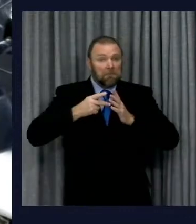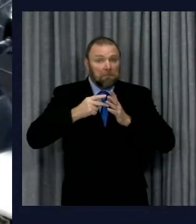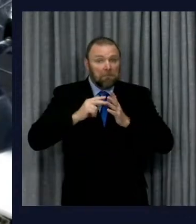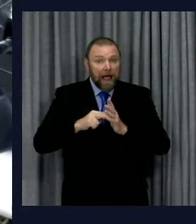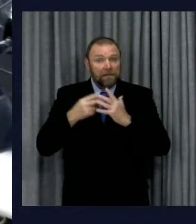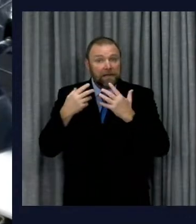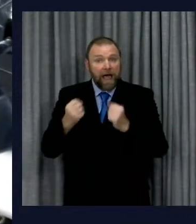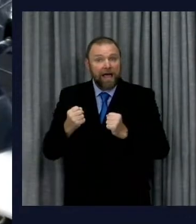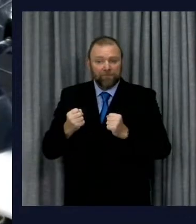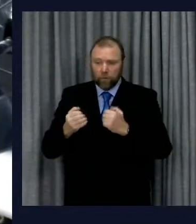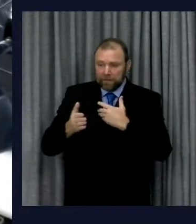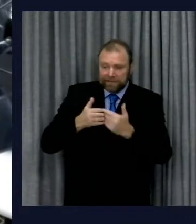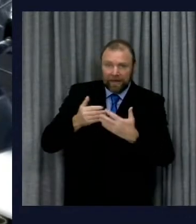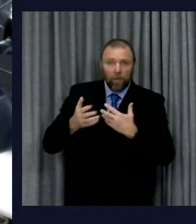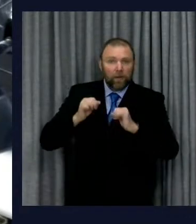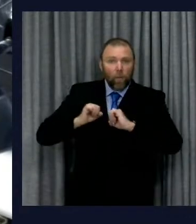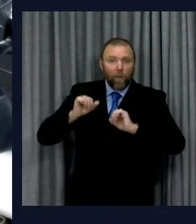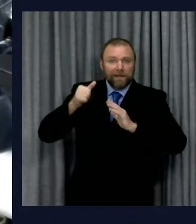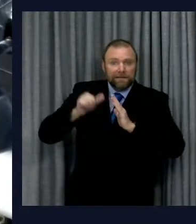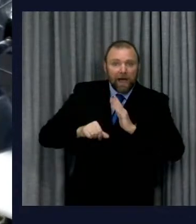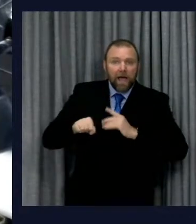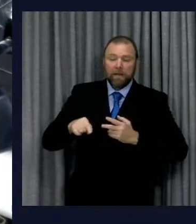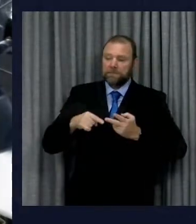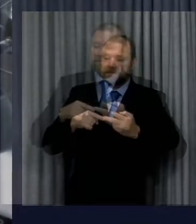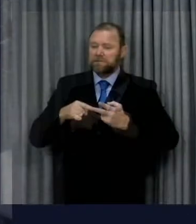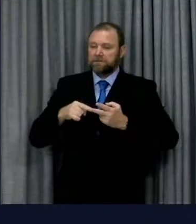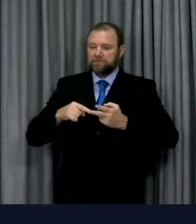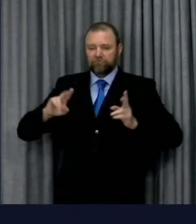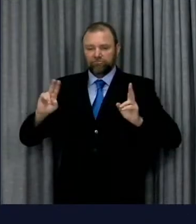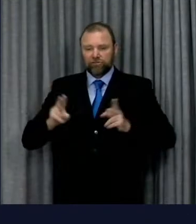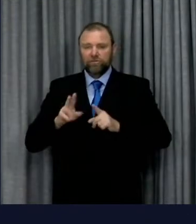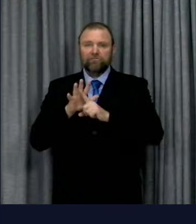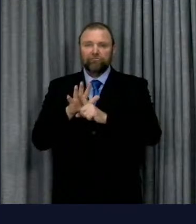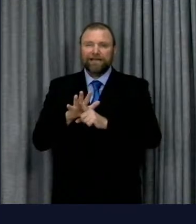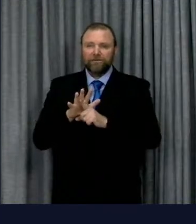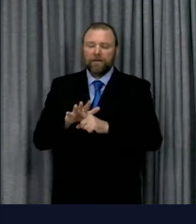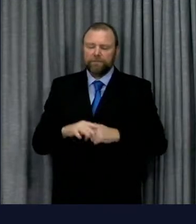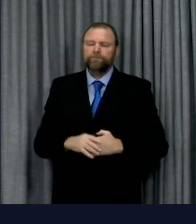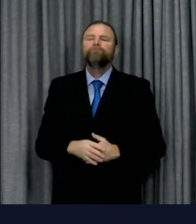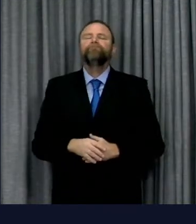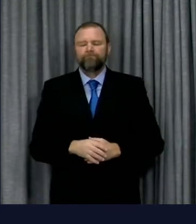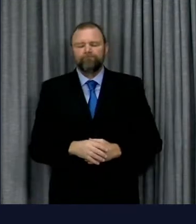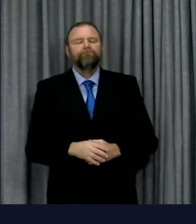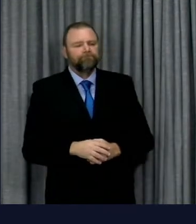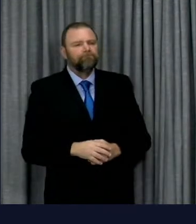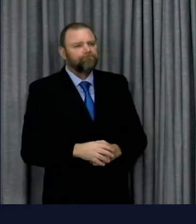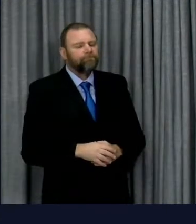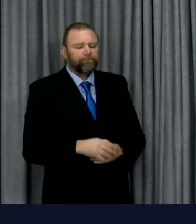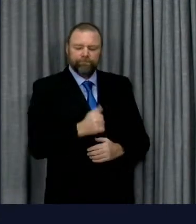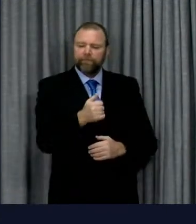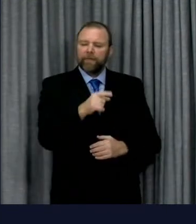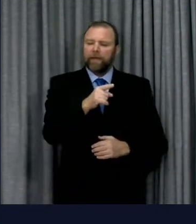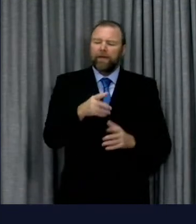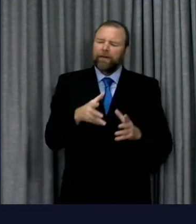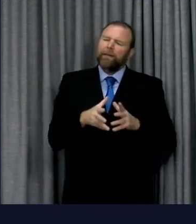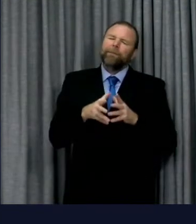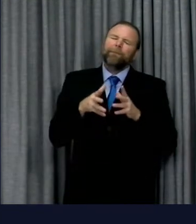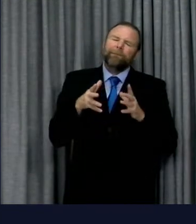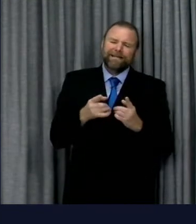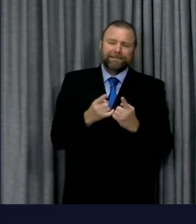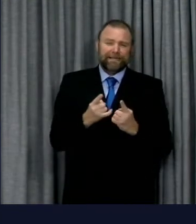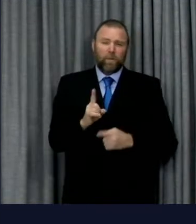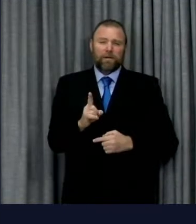deal with these waiting times or to ease pressure on the NHS? Well, the single biggest thing we can do is to bear down on